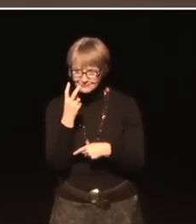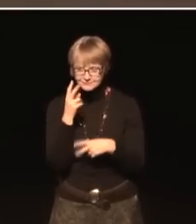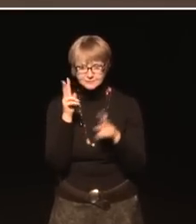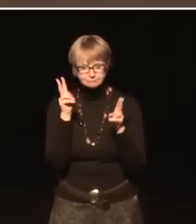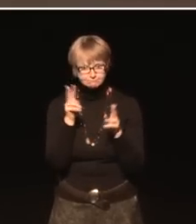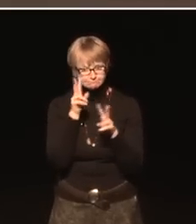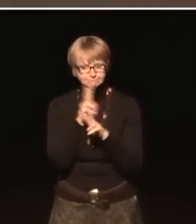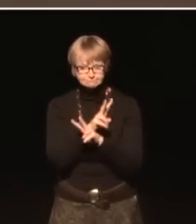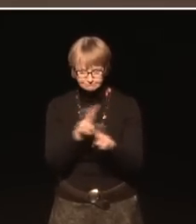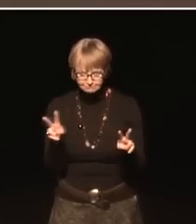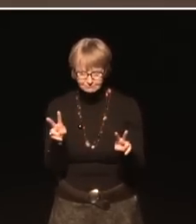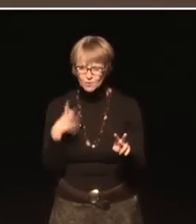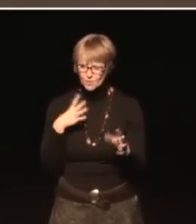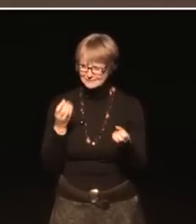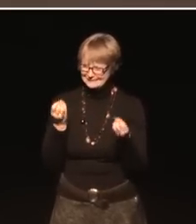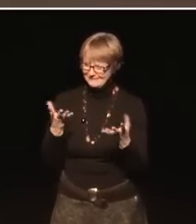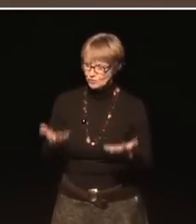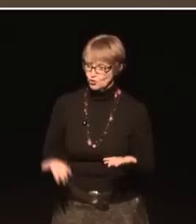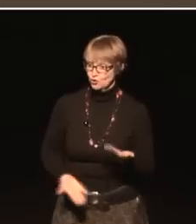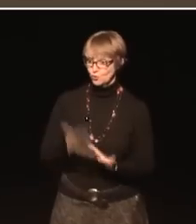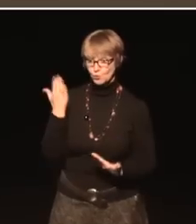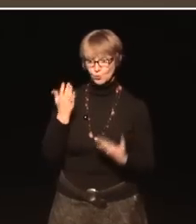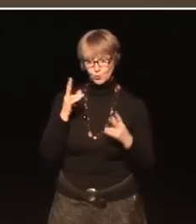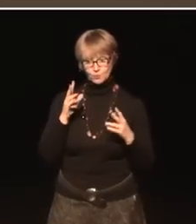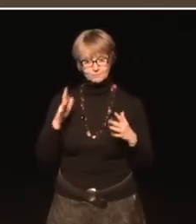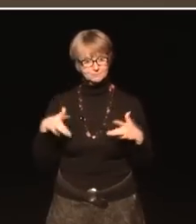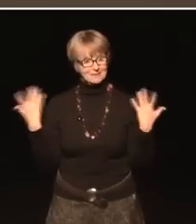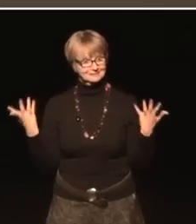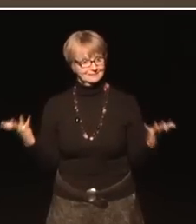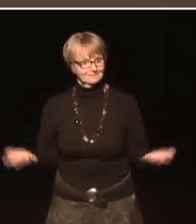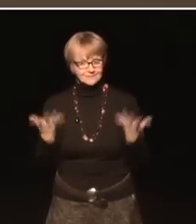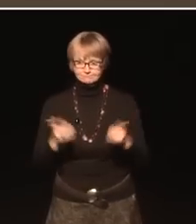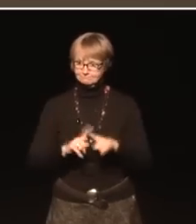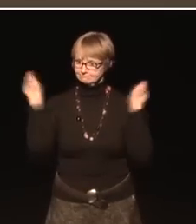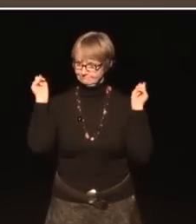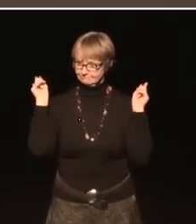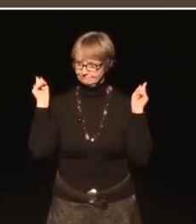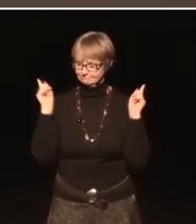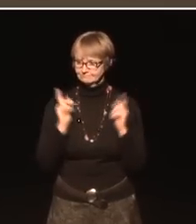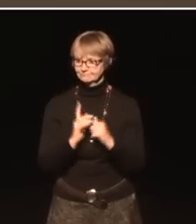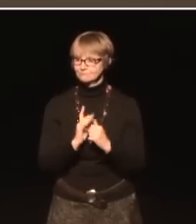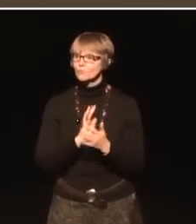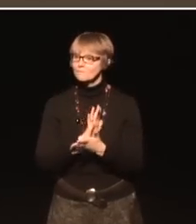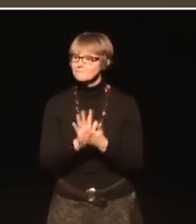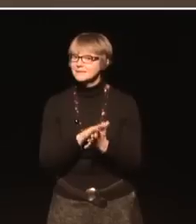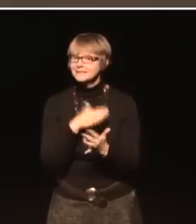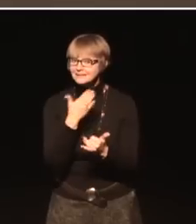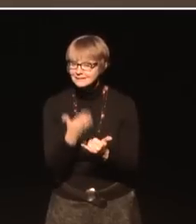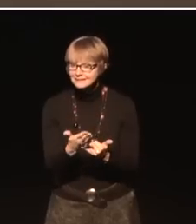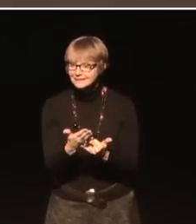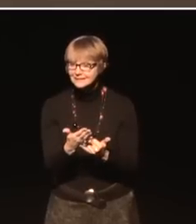subvert, re-enliven, or give new perspectives on these art forms, which leads to things like